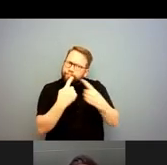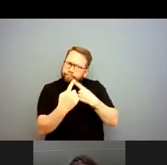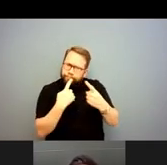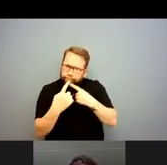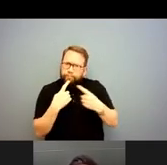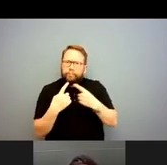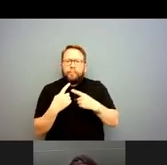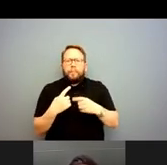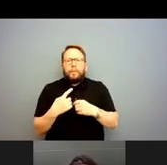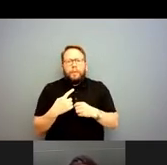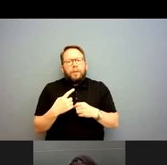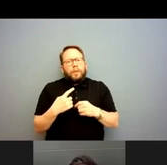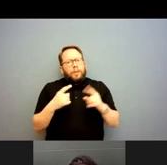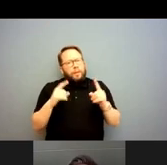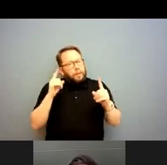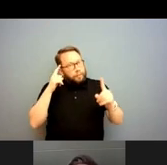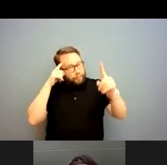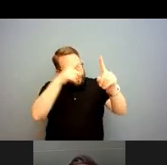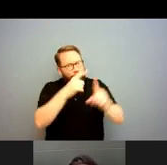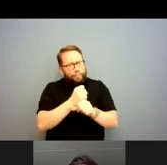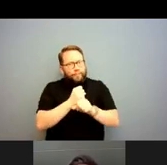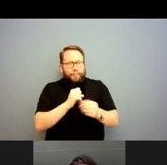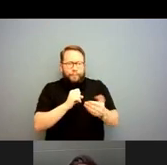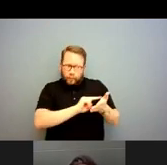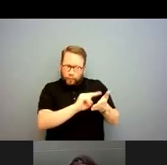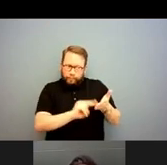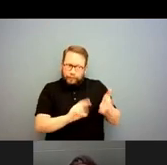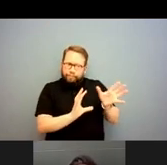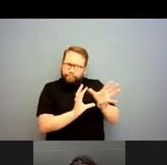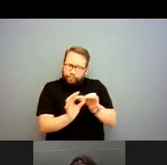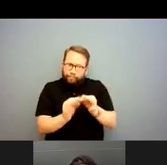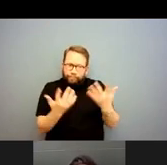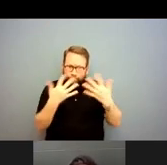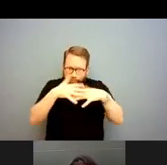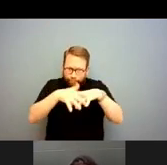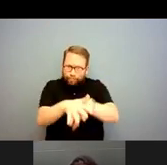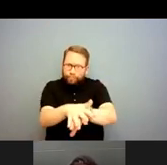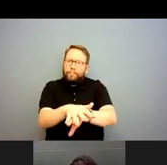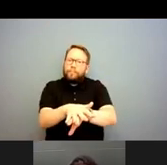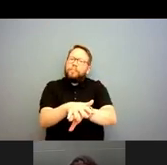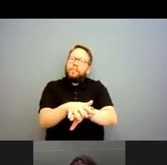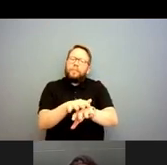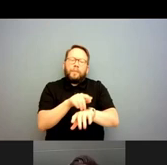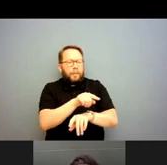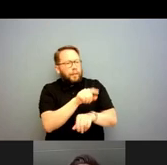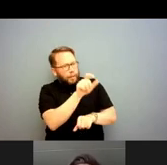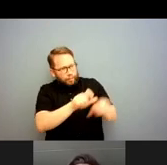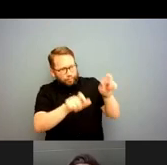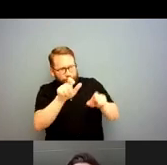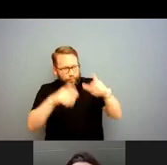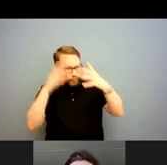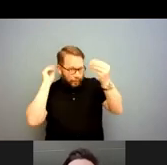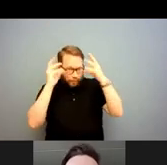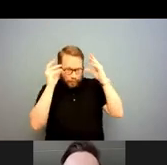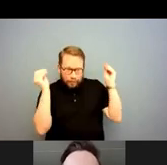to promote awareness of it among all sectors of society. According to